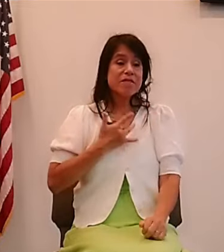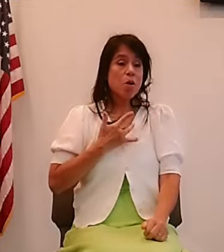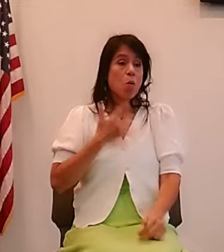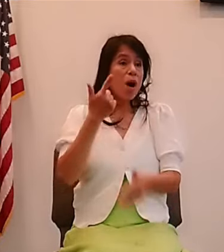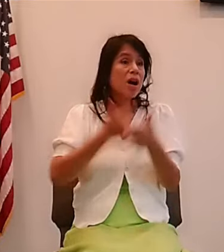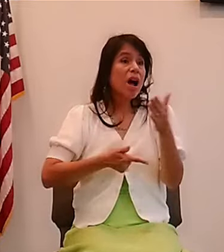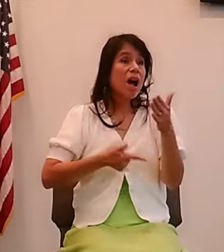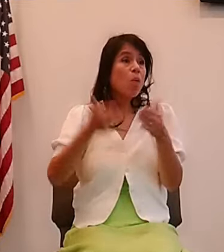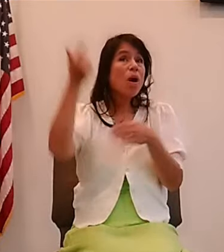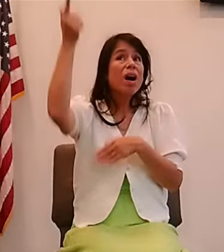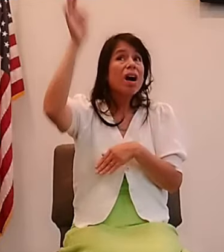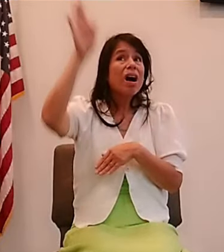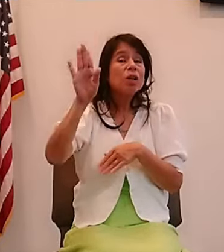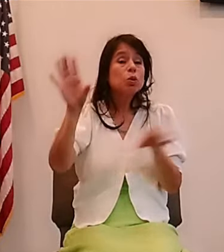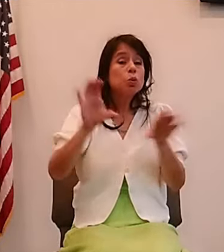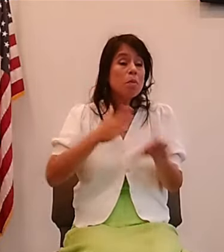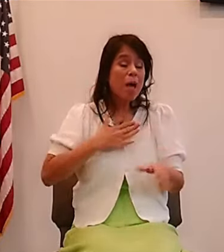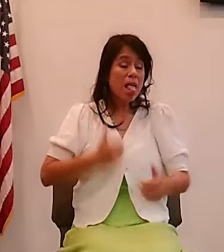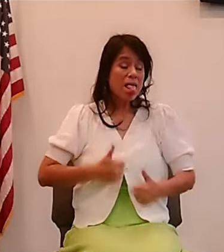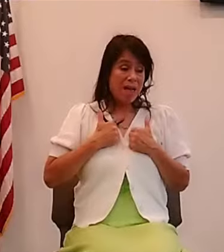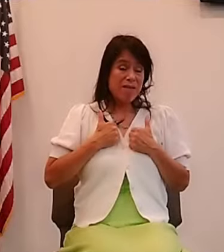lives.